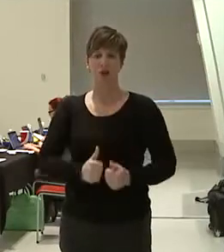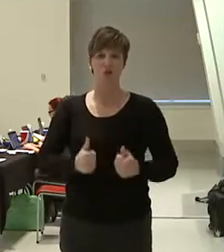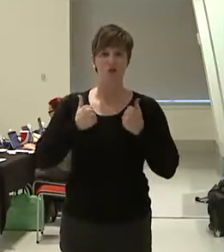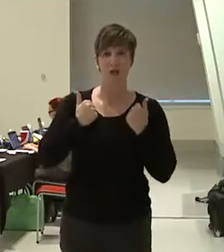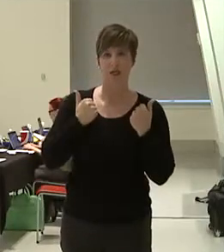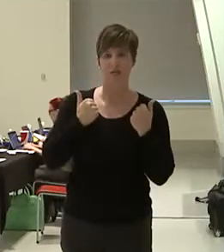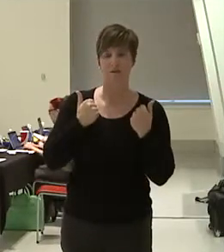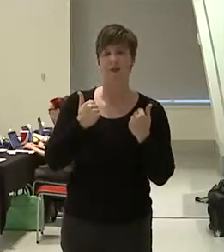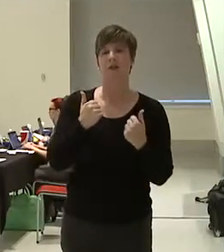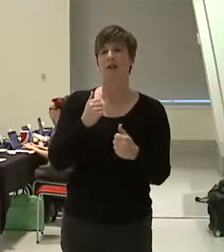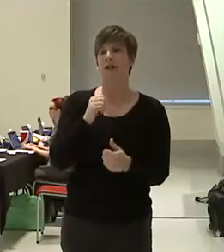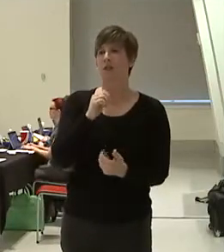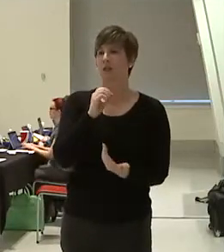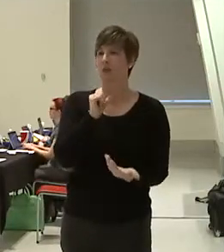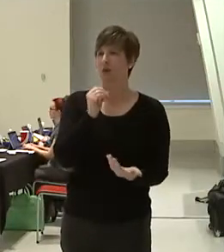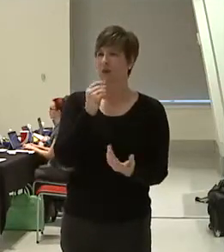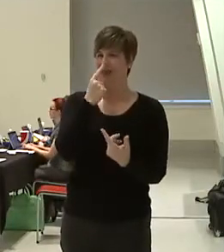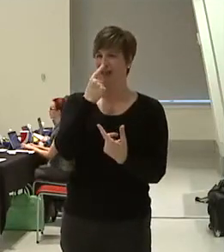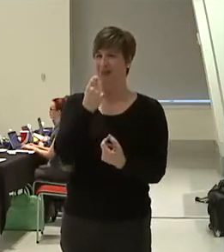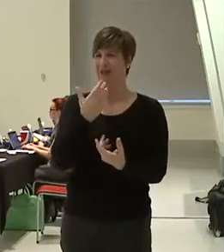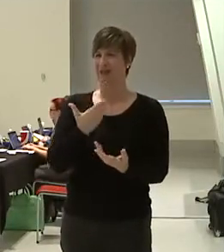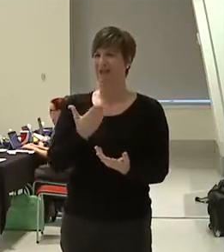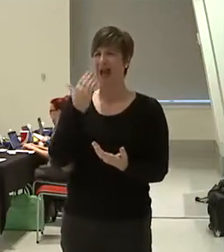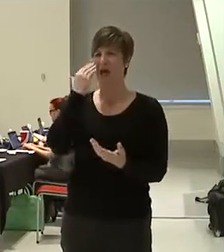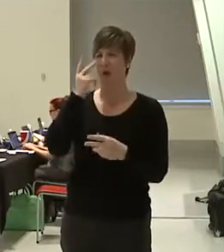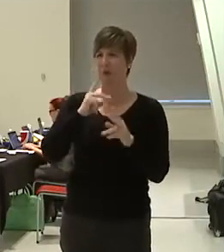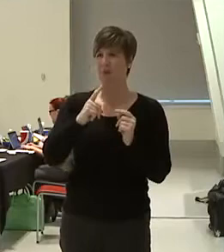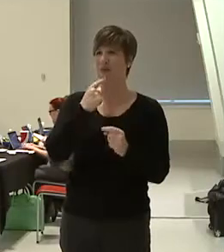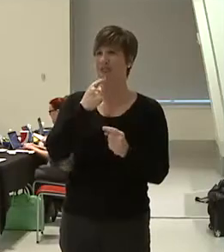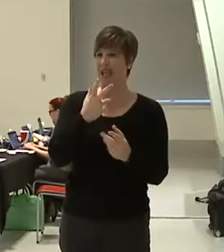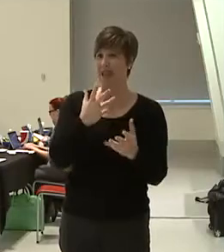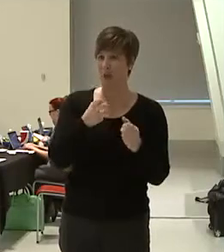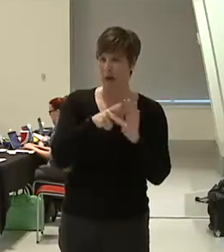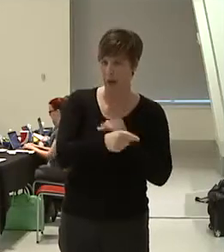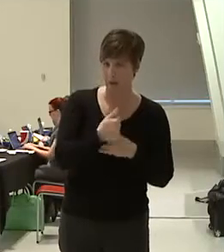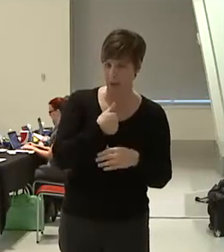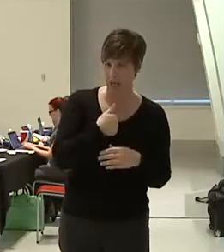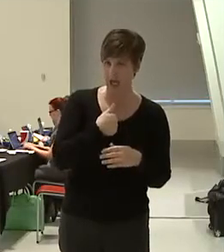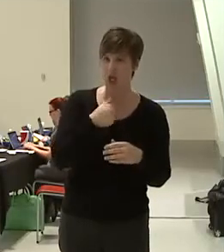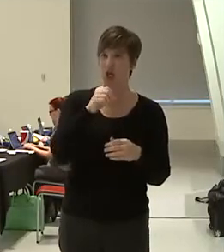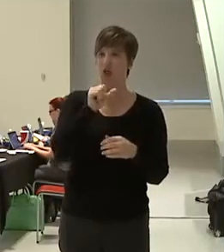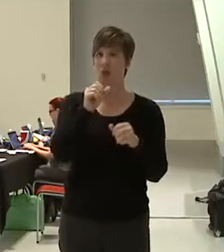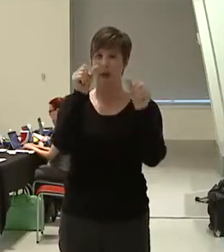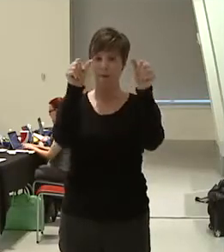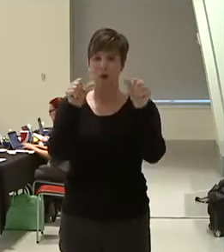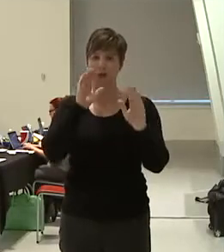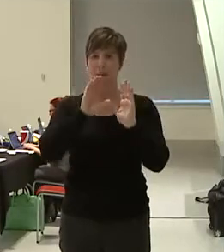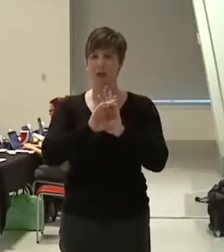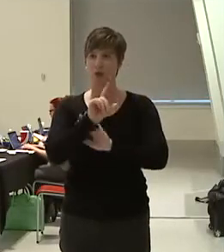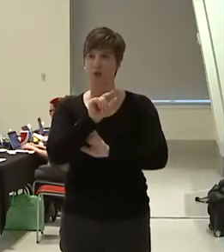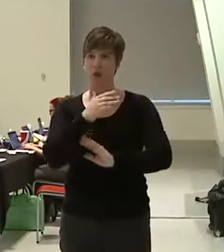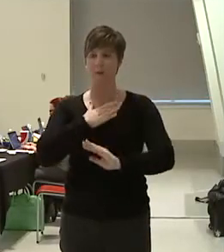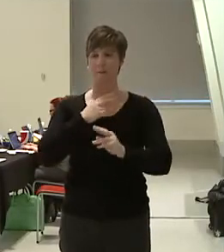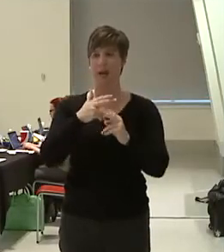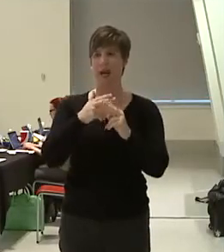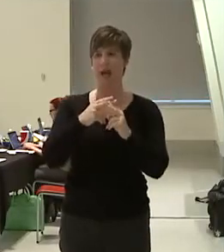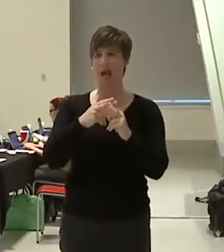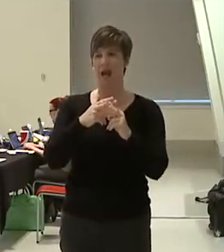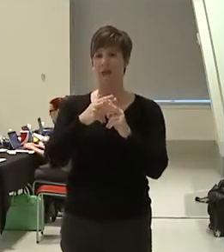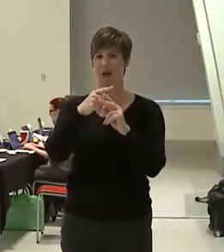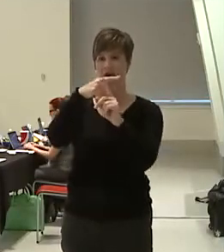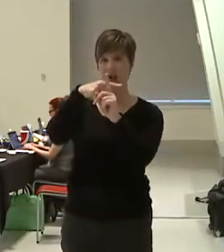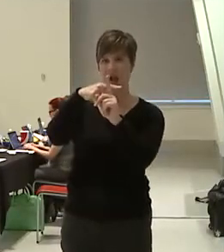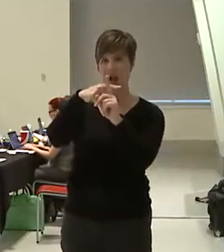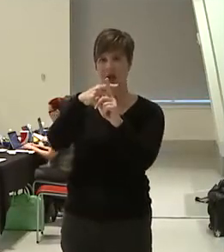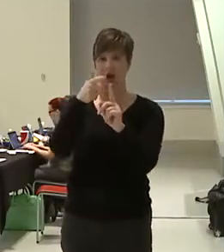right? So I'm in this really interesting space of, like, I know people say they want to kill me, right? So they'll put pictures on Twitter of, like, my name in crosshairs